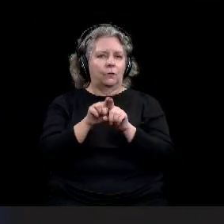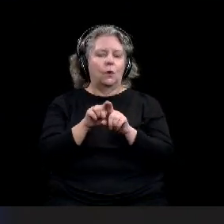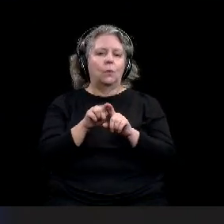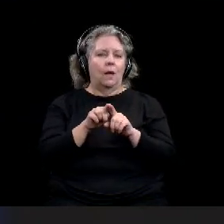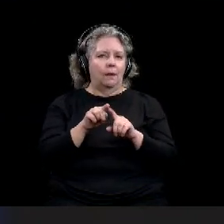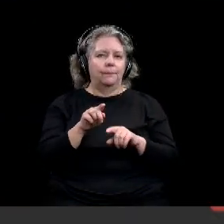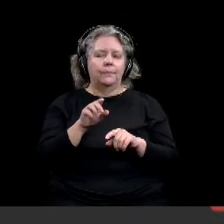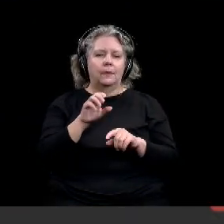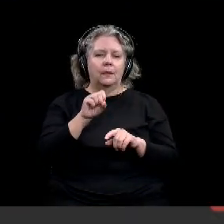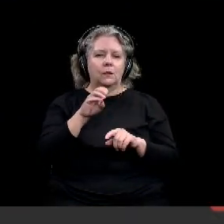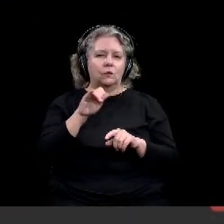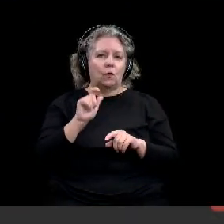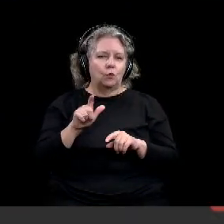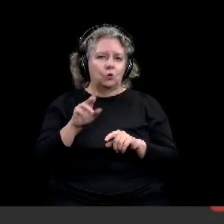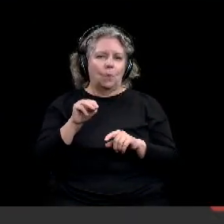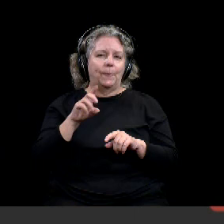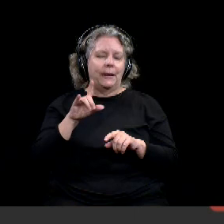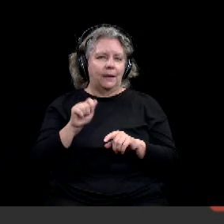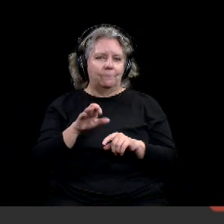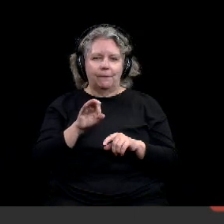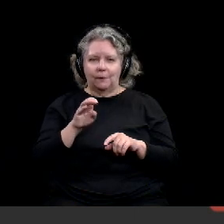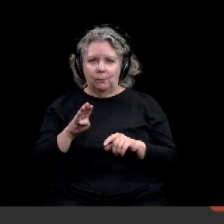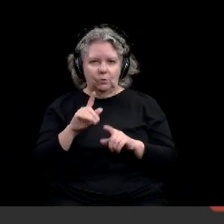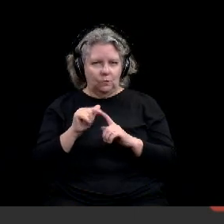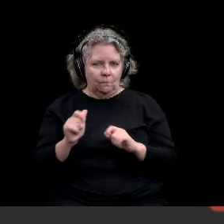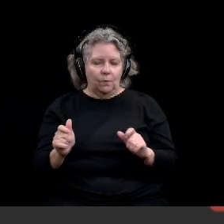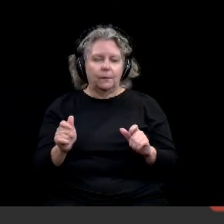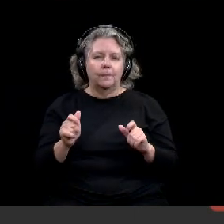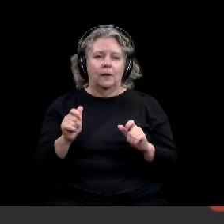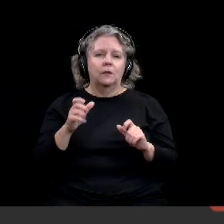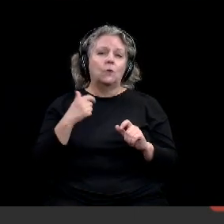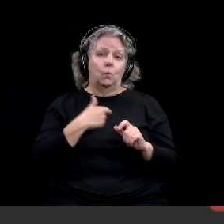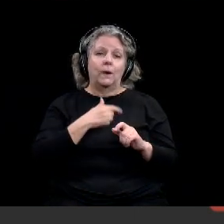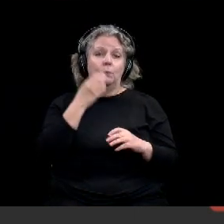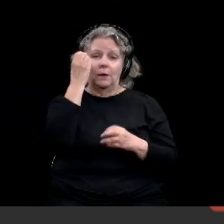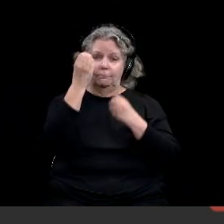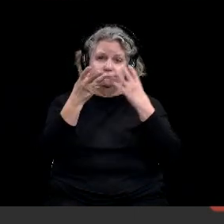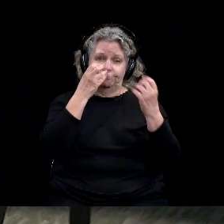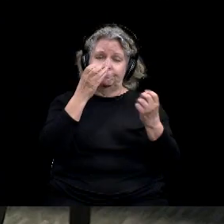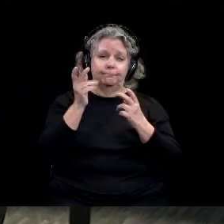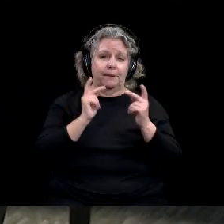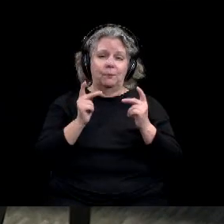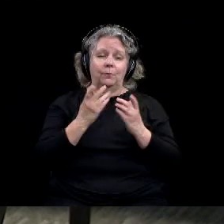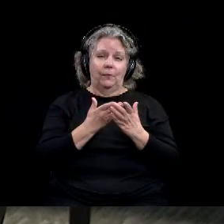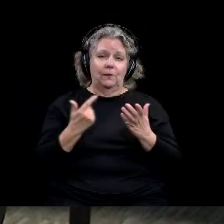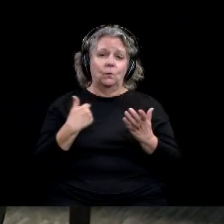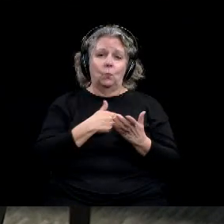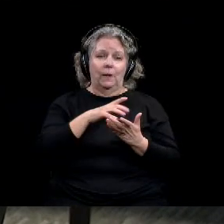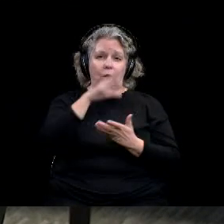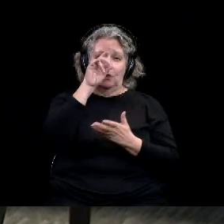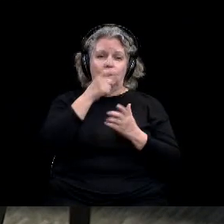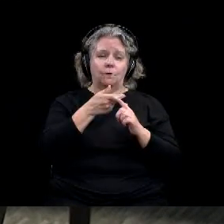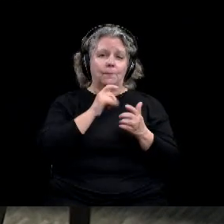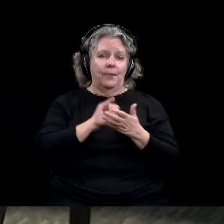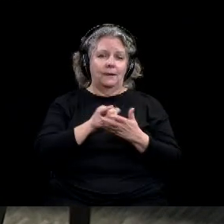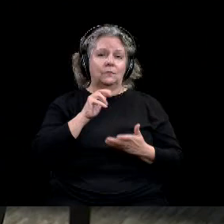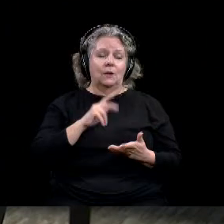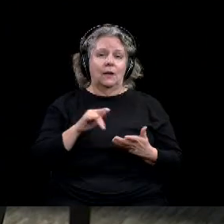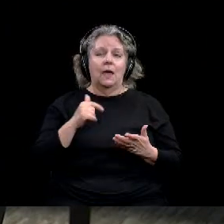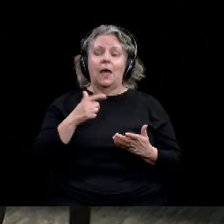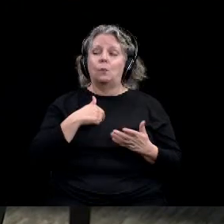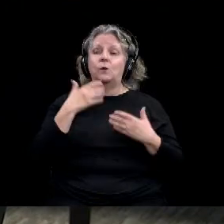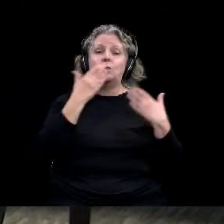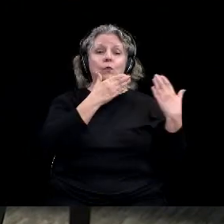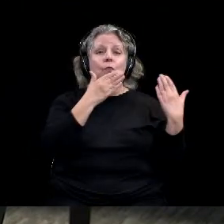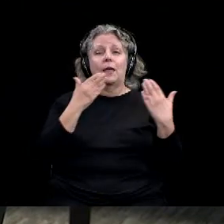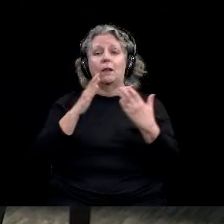study. All right. Perfect. Thank you. I'd like to thank all four of the media representatives for being a part of our questions today. And Mayor, I'd like to turn it back to